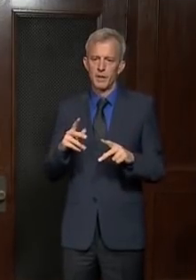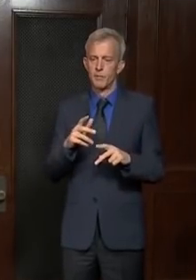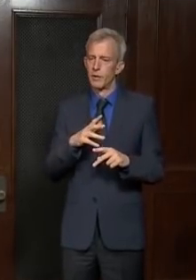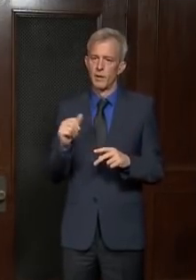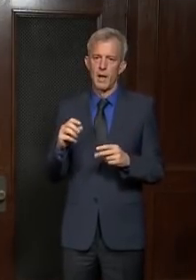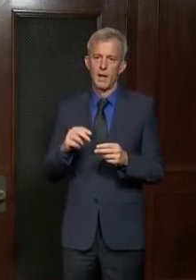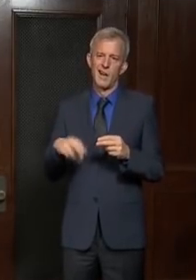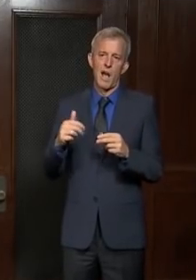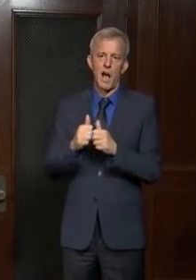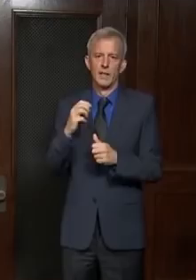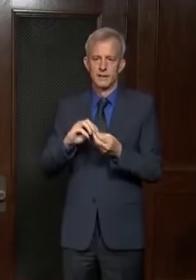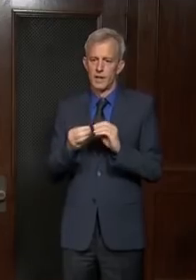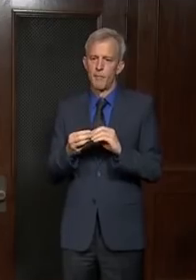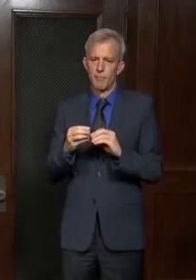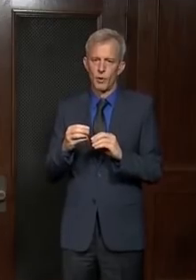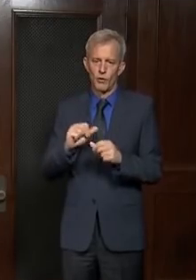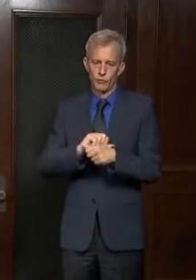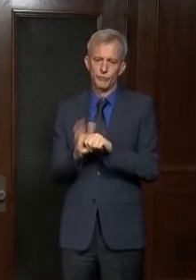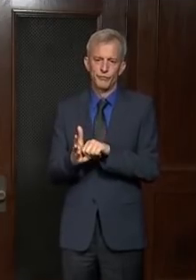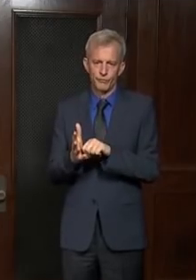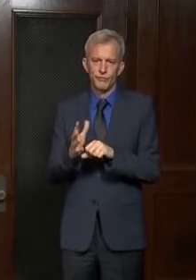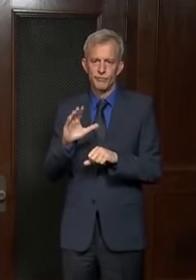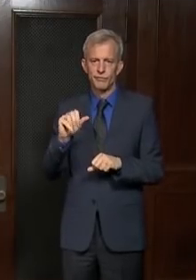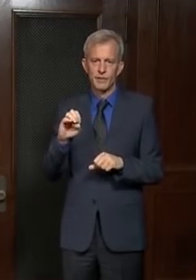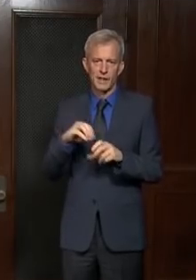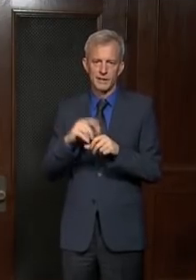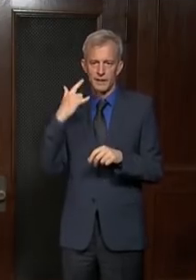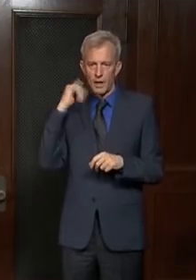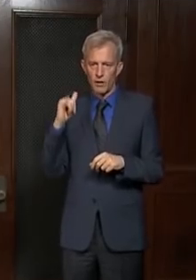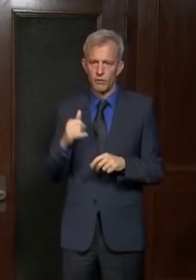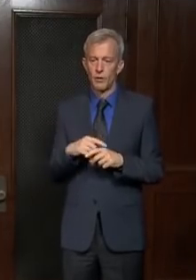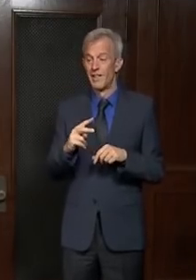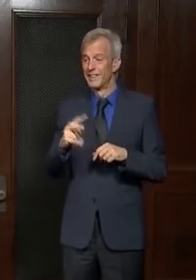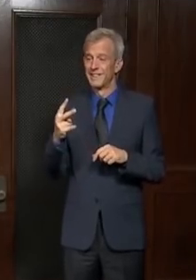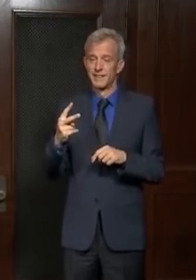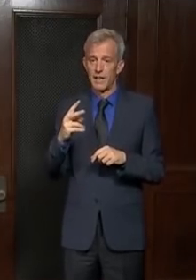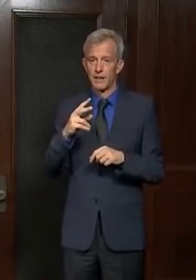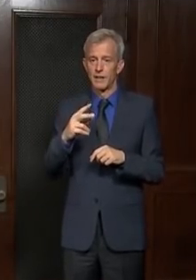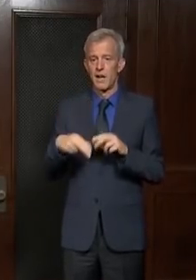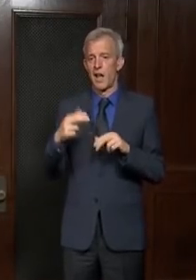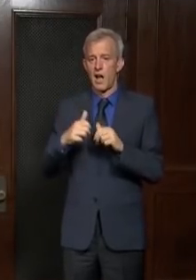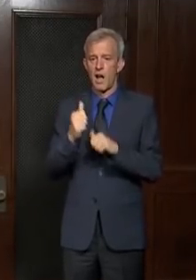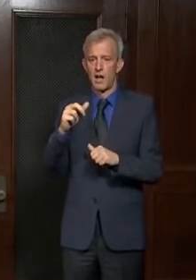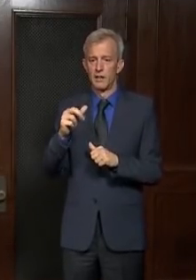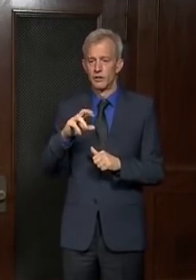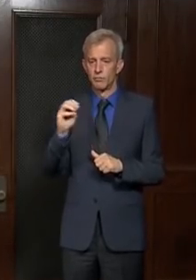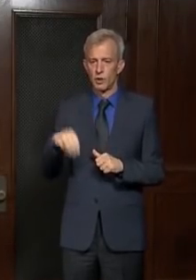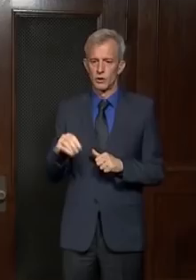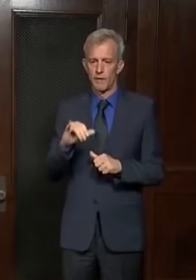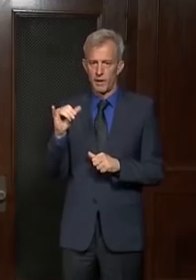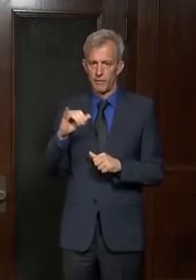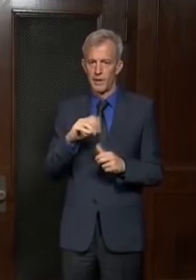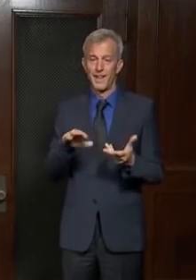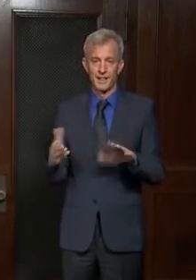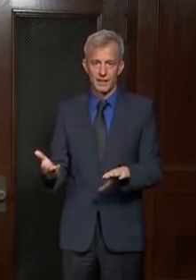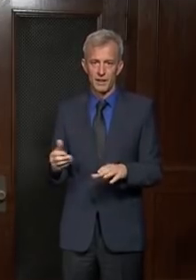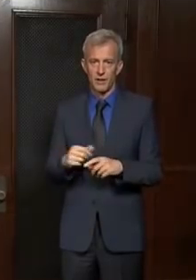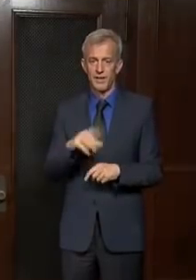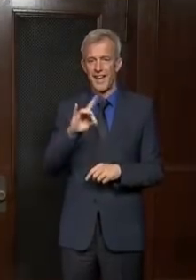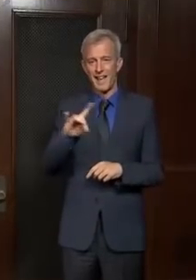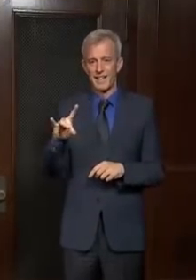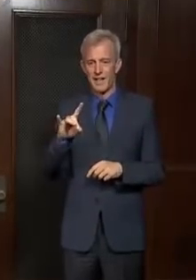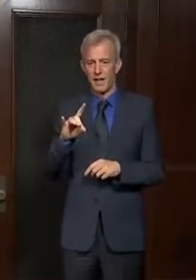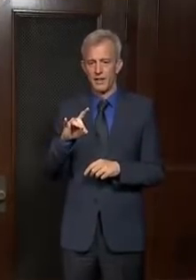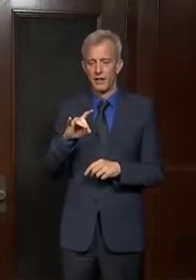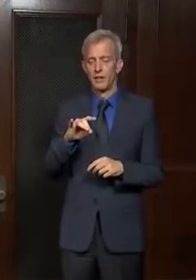in California. We have the second highest rate of infection and the highest rate of death, with 88 cases and 2.7